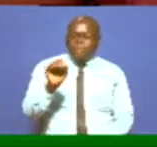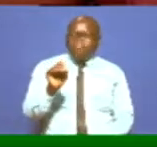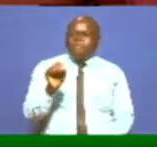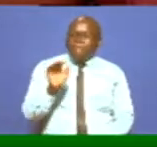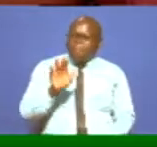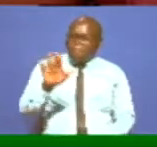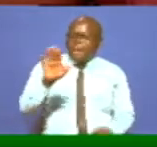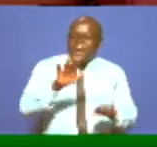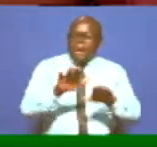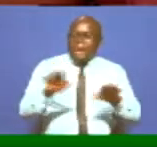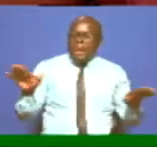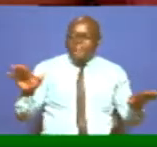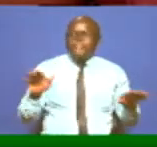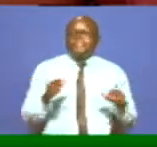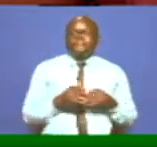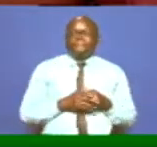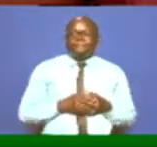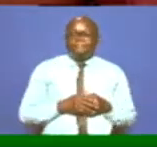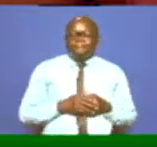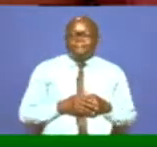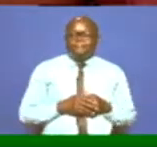land